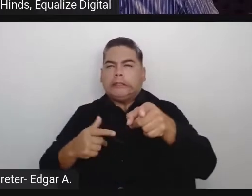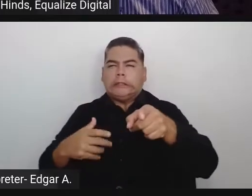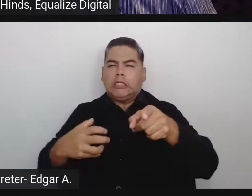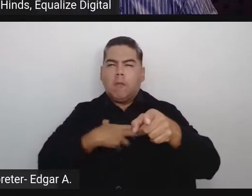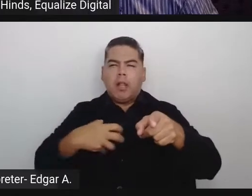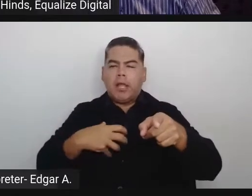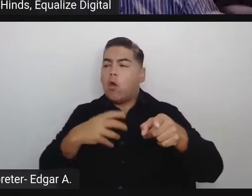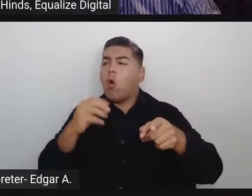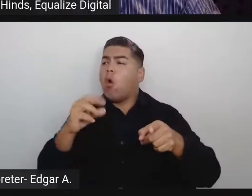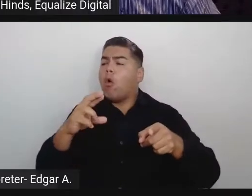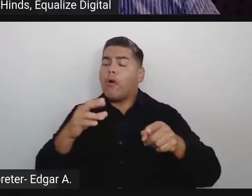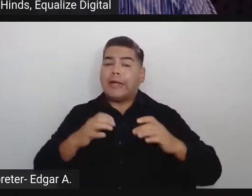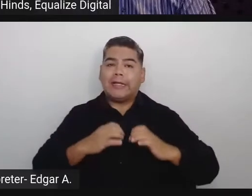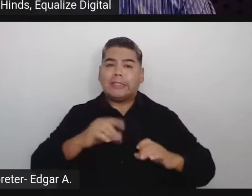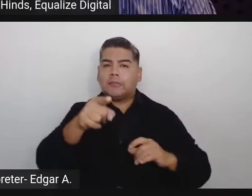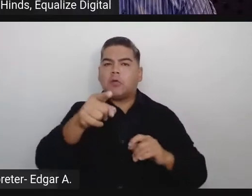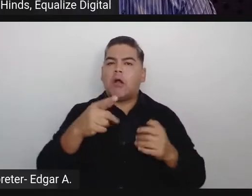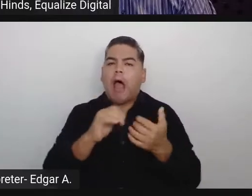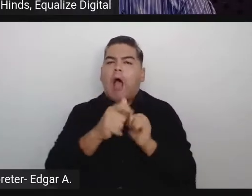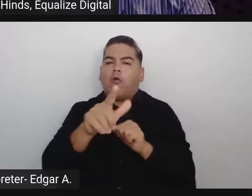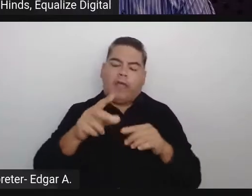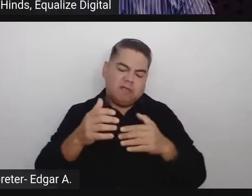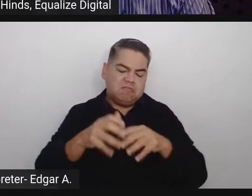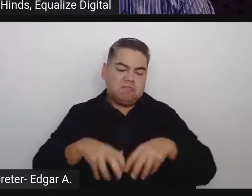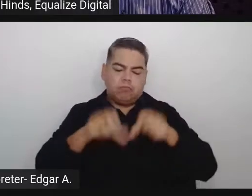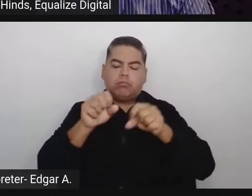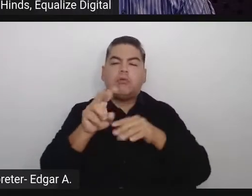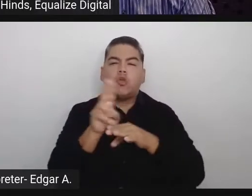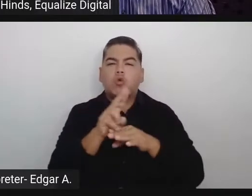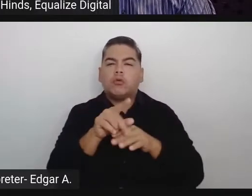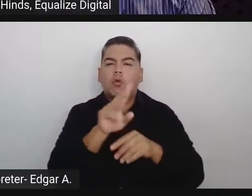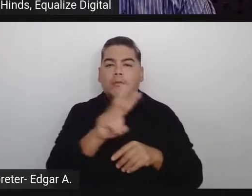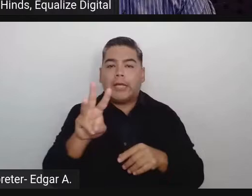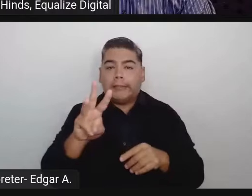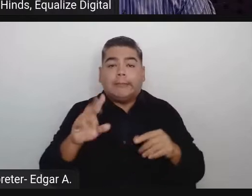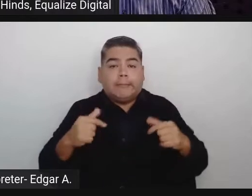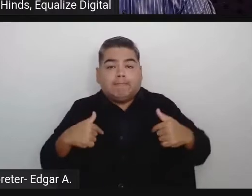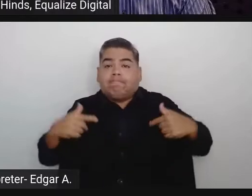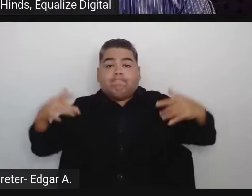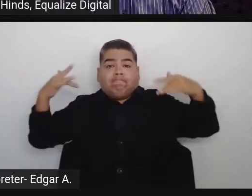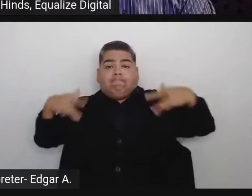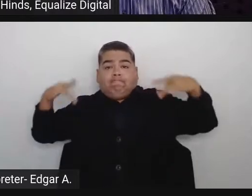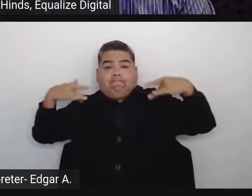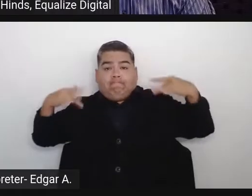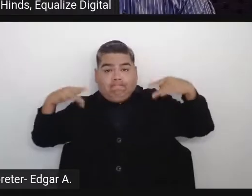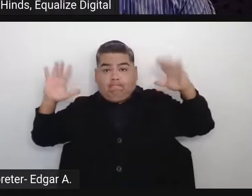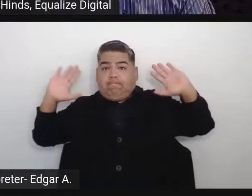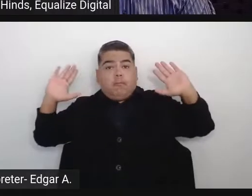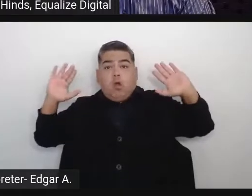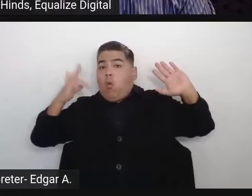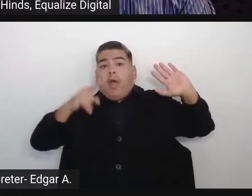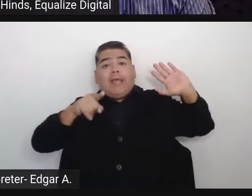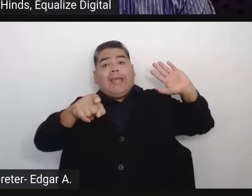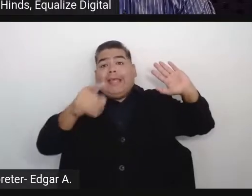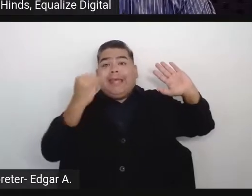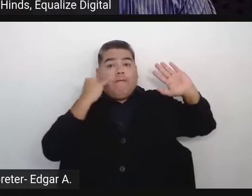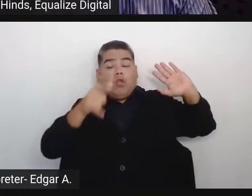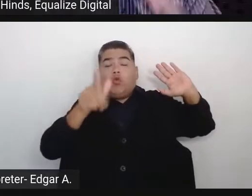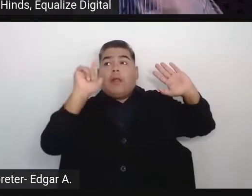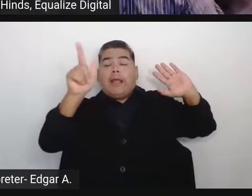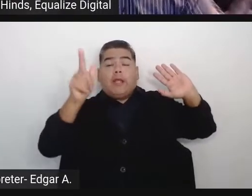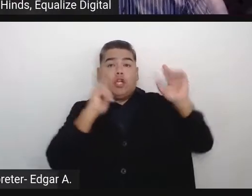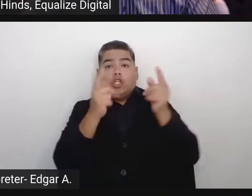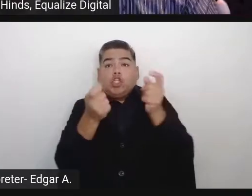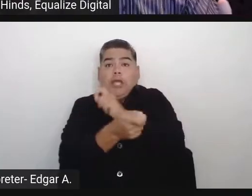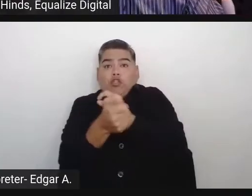two things in our indemnification clause, because we want to make sure, hey, if you go in and you change a bunch of stuff on your website, and because,